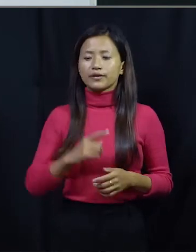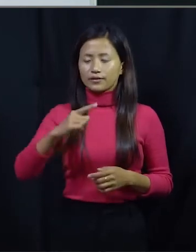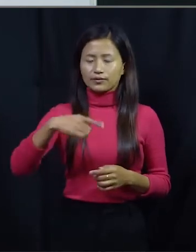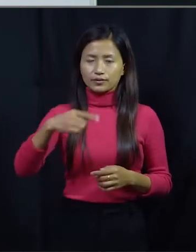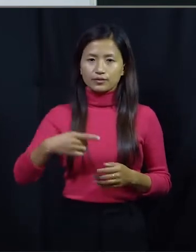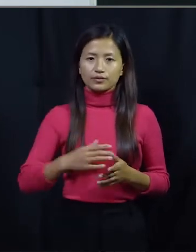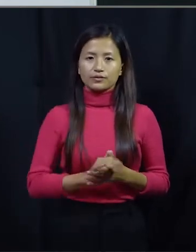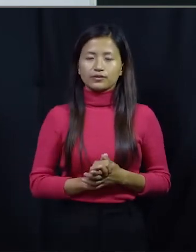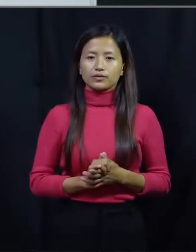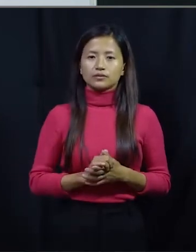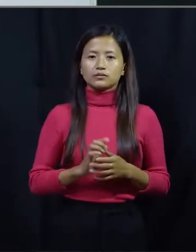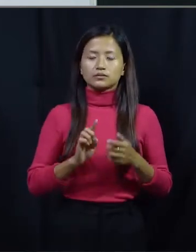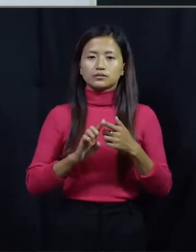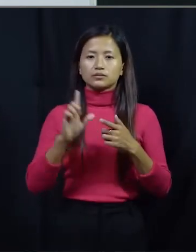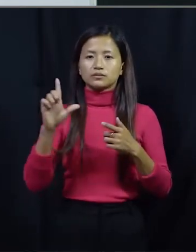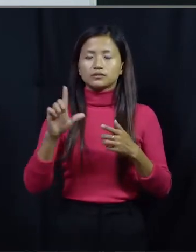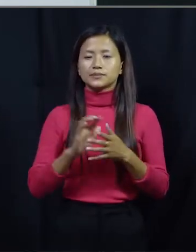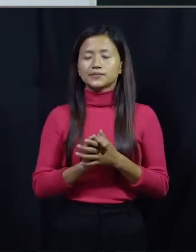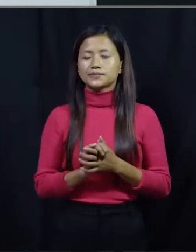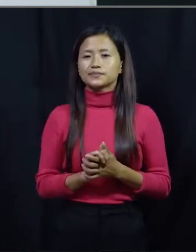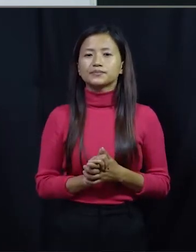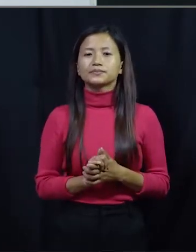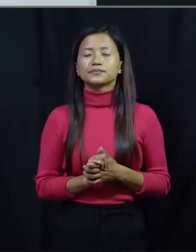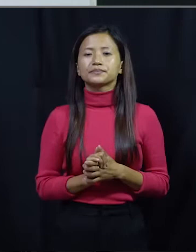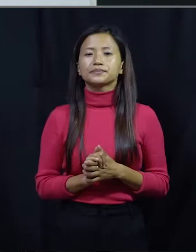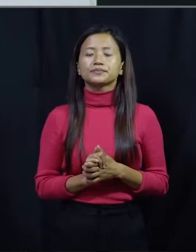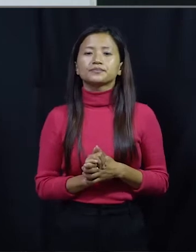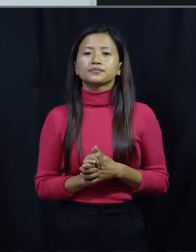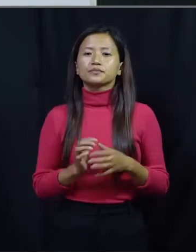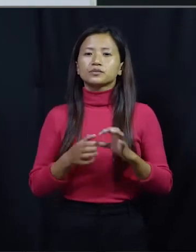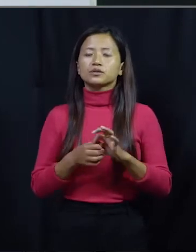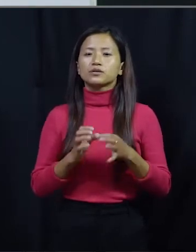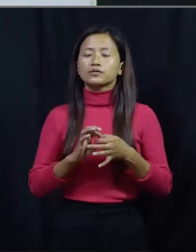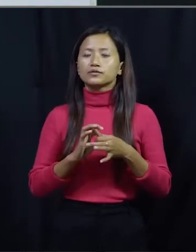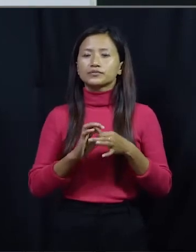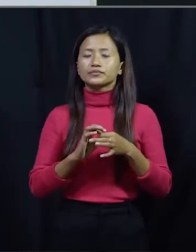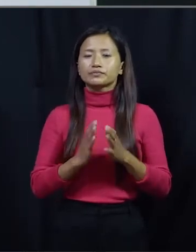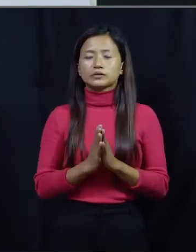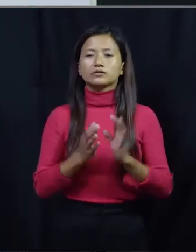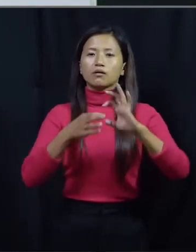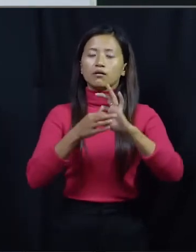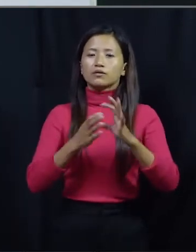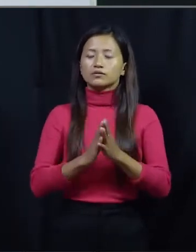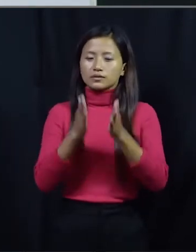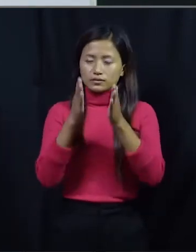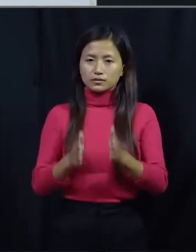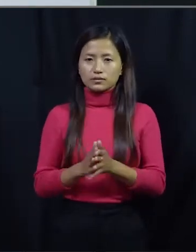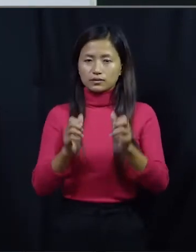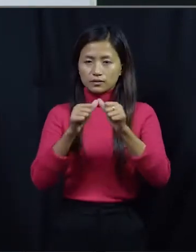every element of set A